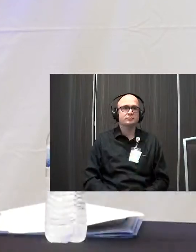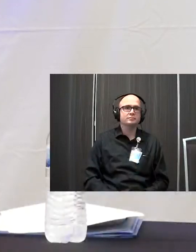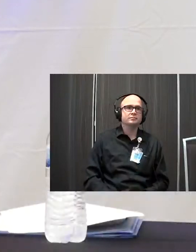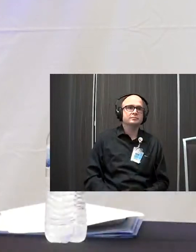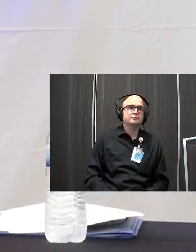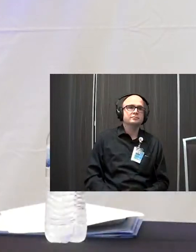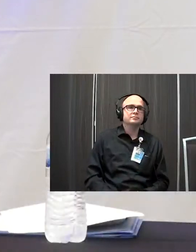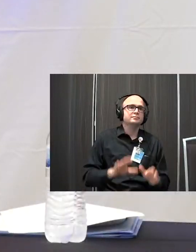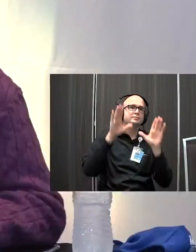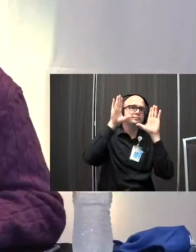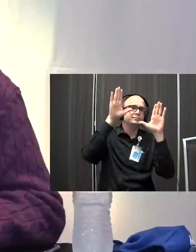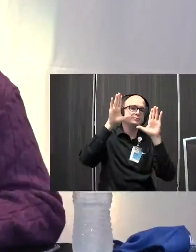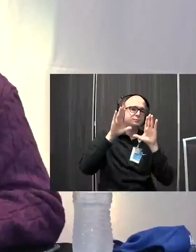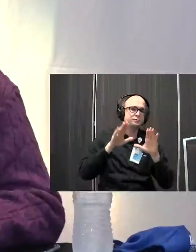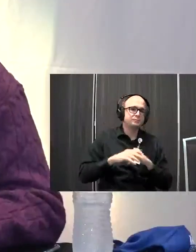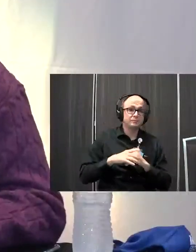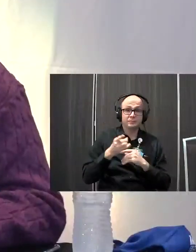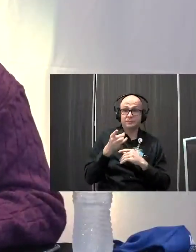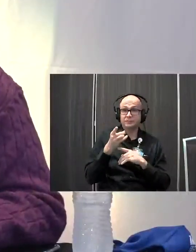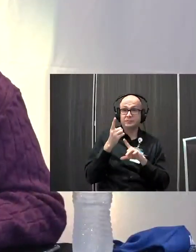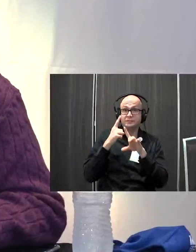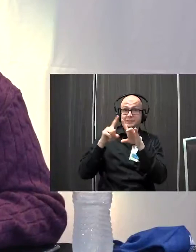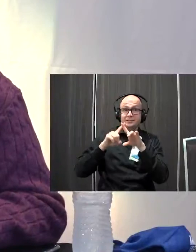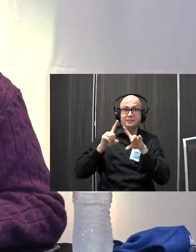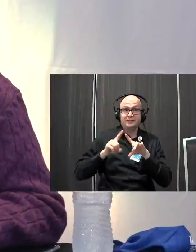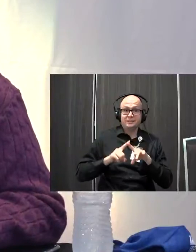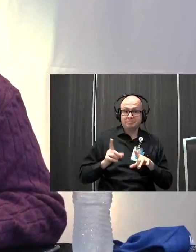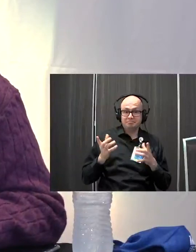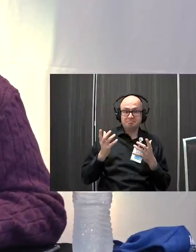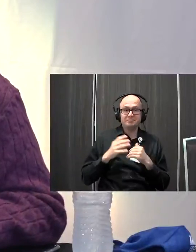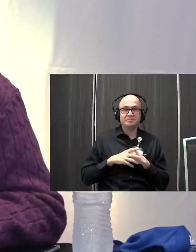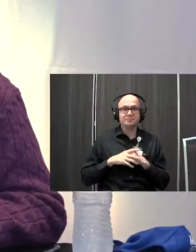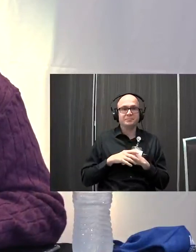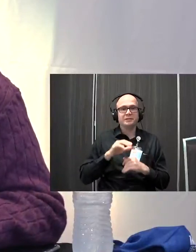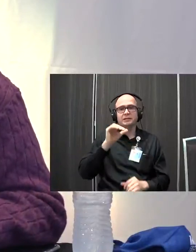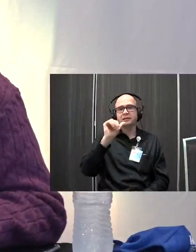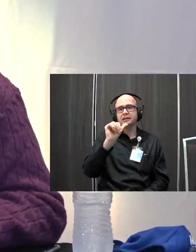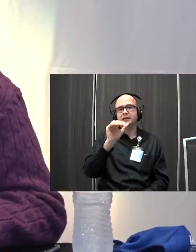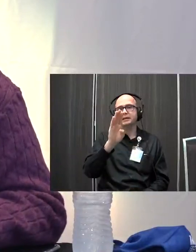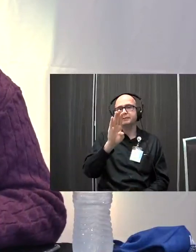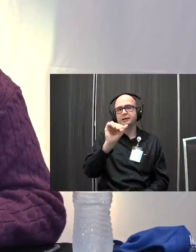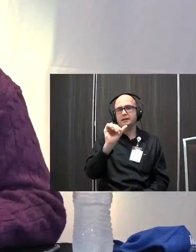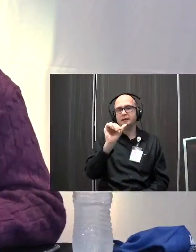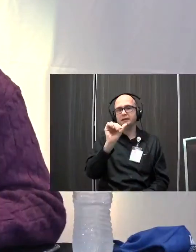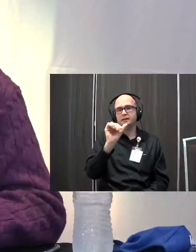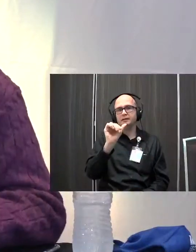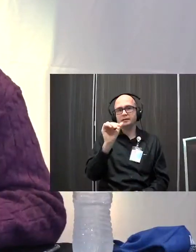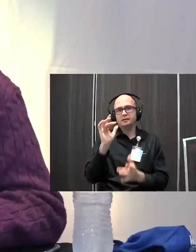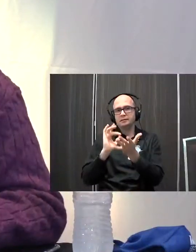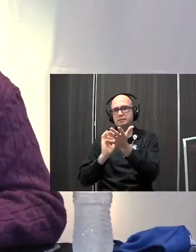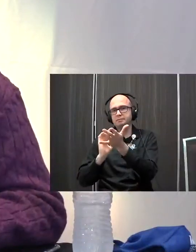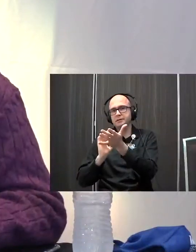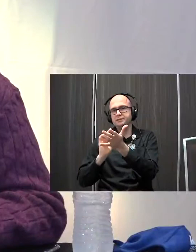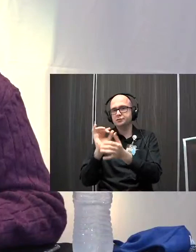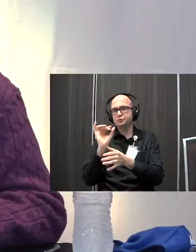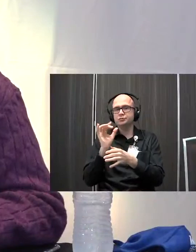Yeah, I think that's you guys covered a lot of areas there. There is a question about ABA in medicine, but I think we're going to kind of fit that in a little